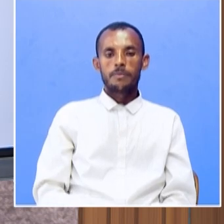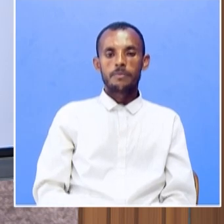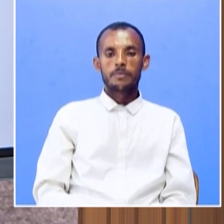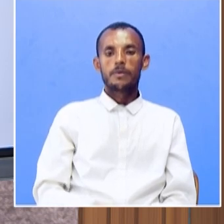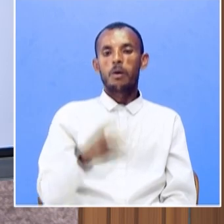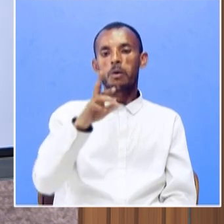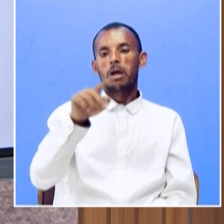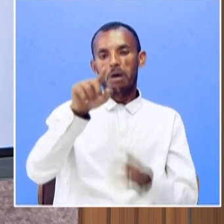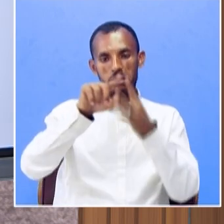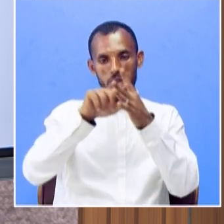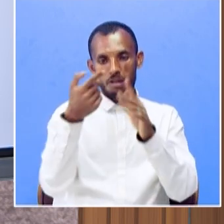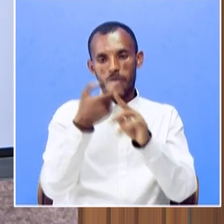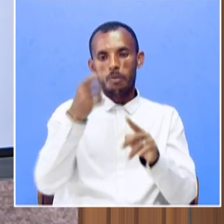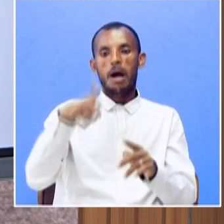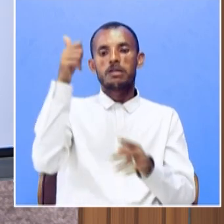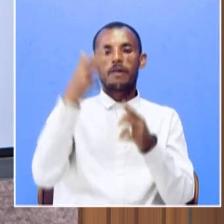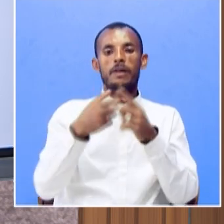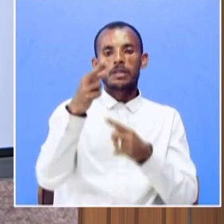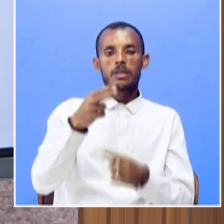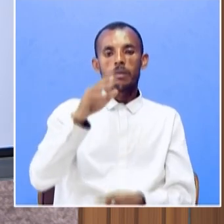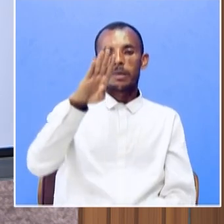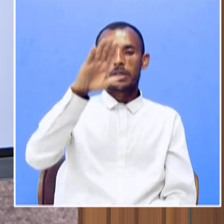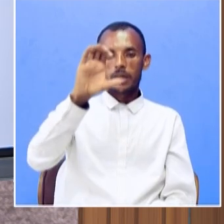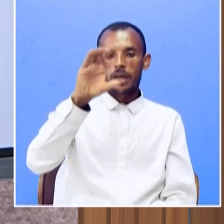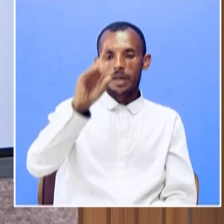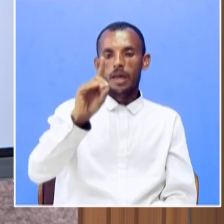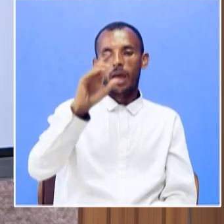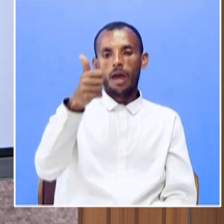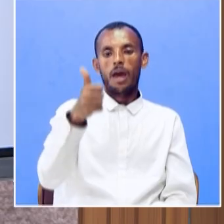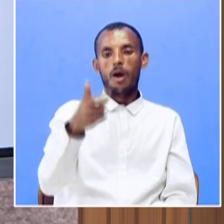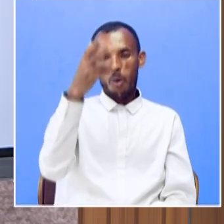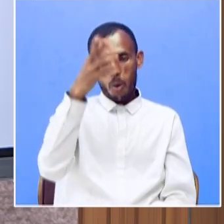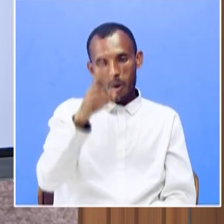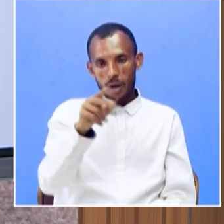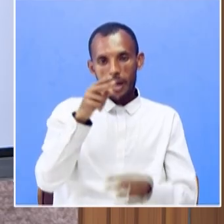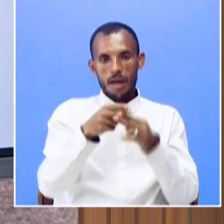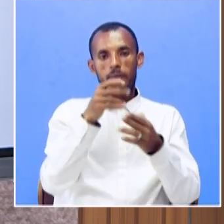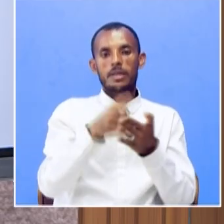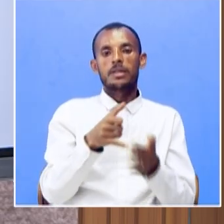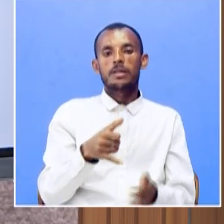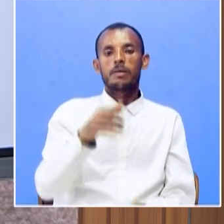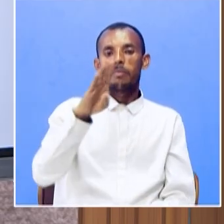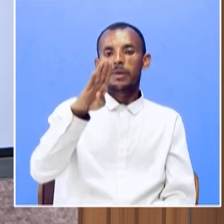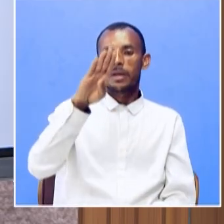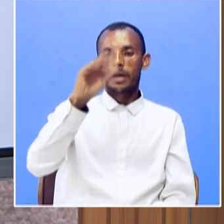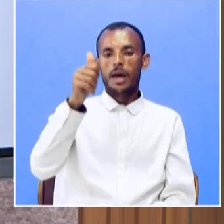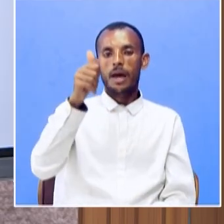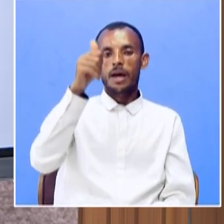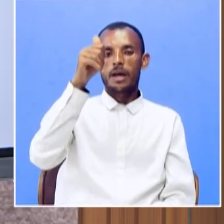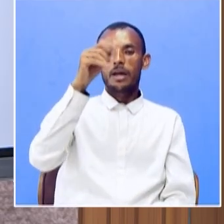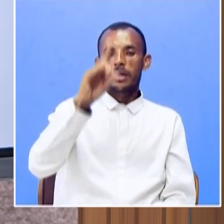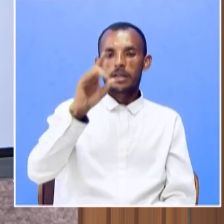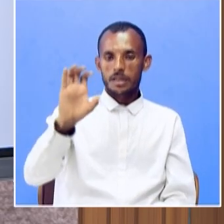Or you can start from other vertices, trapezium B, C, D, A, or you can name it trapezium B, A, D, C, and so